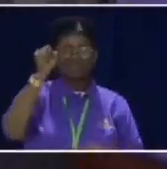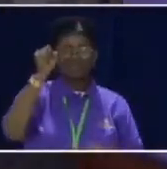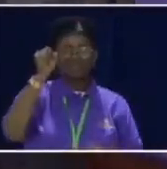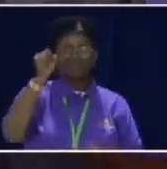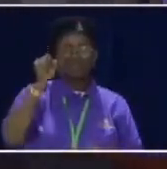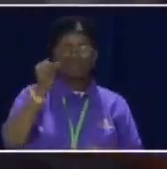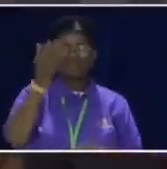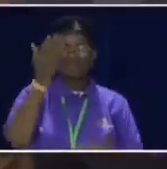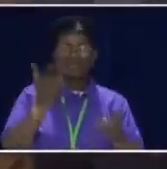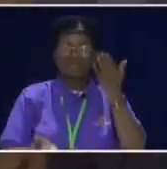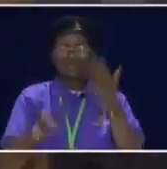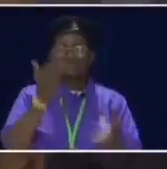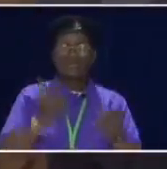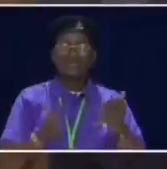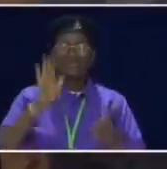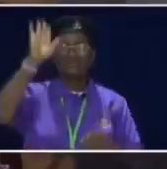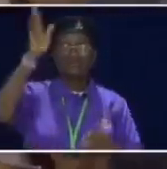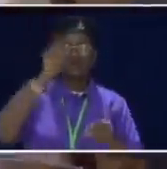May your name forever be